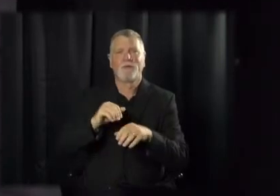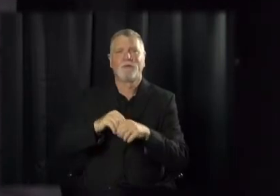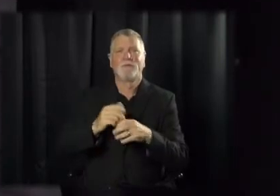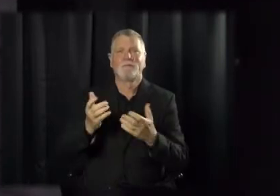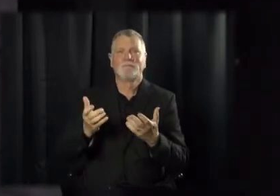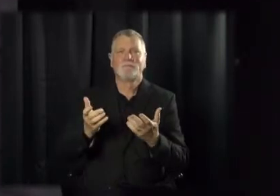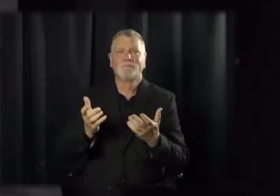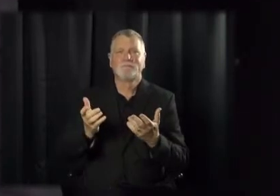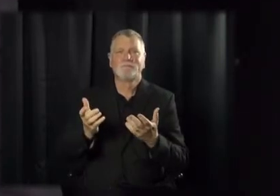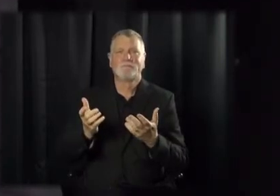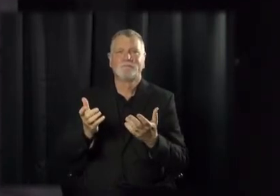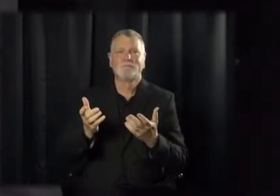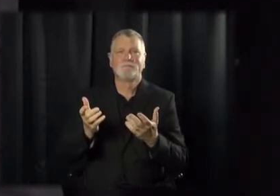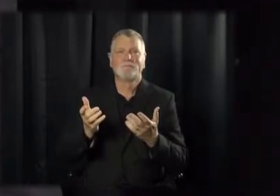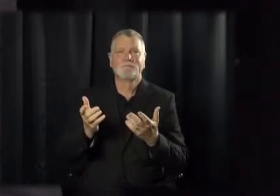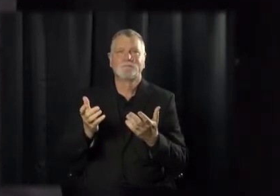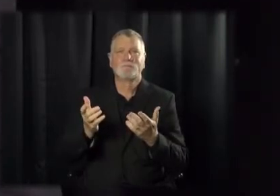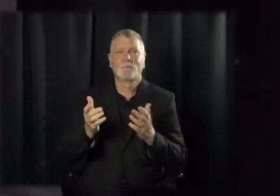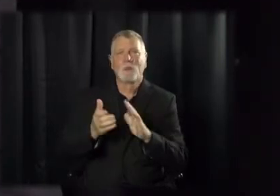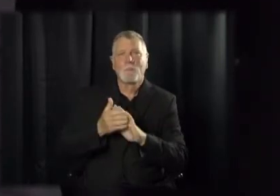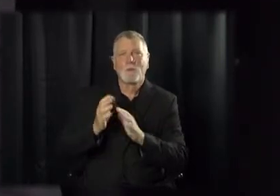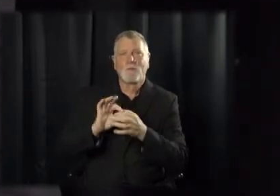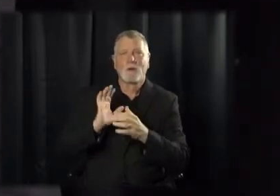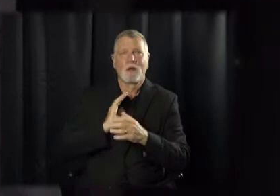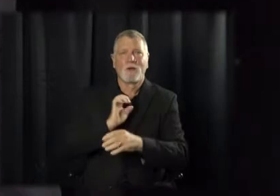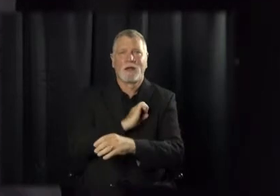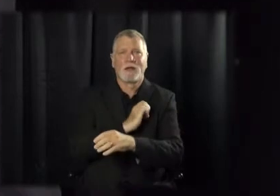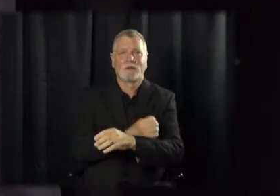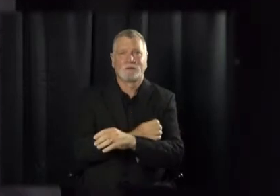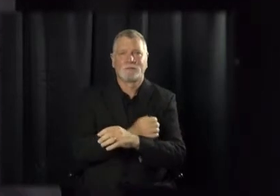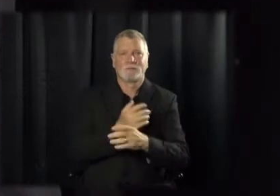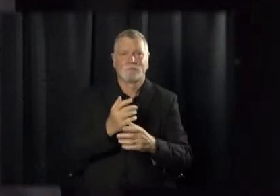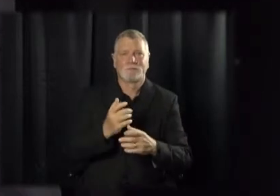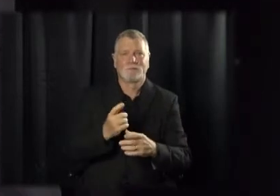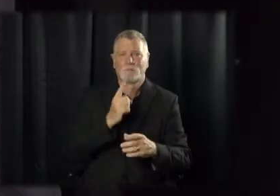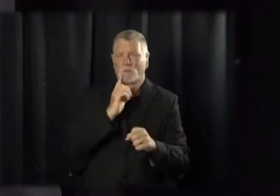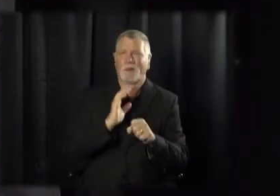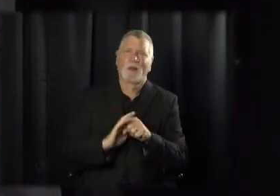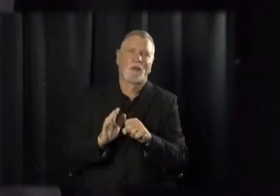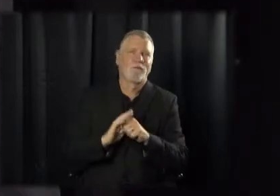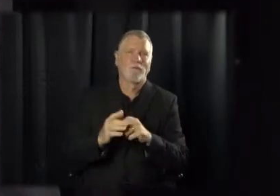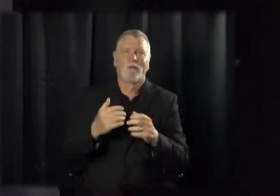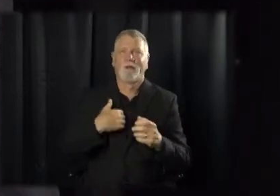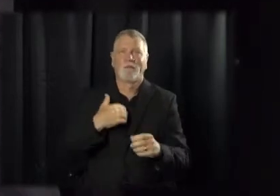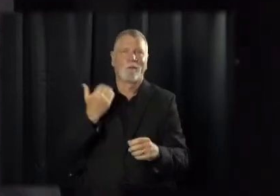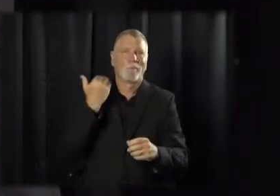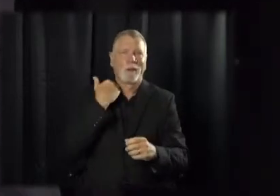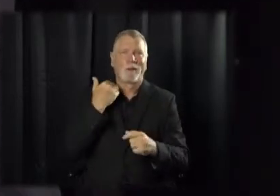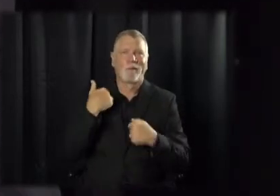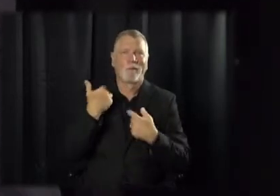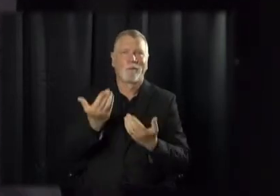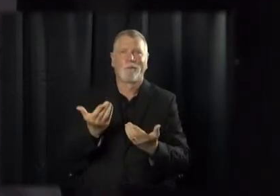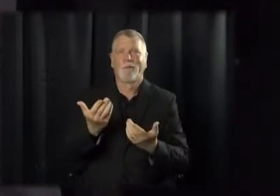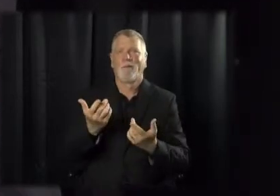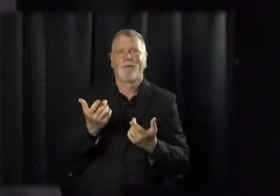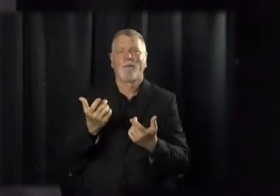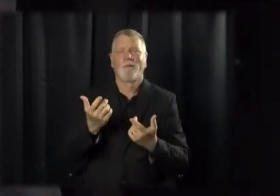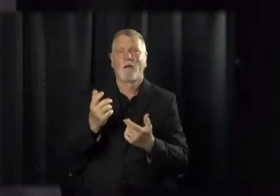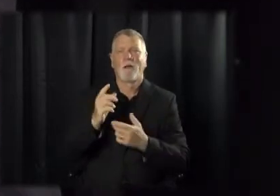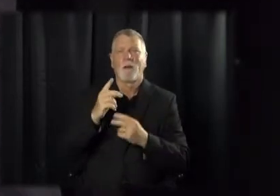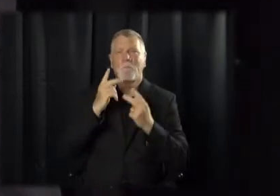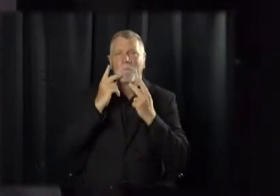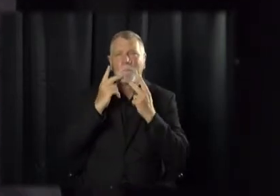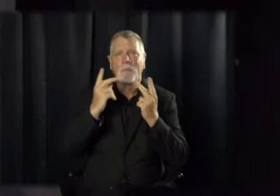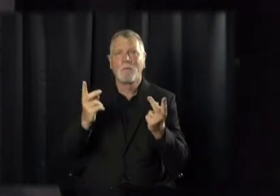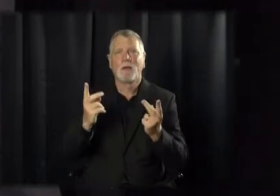terms of the performance of our energy sector. Enough. We've had a bankrupt public utility